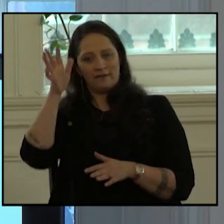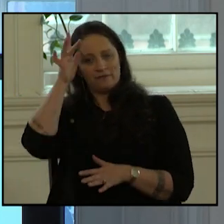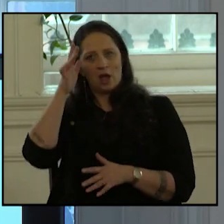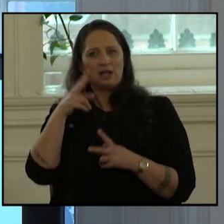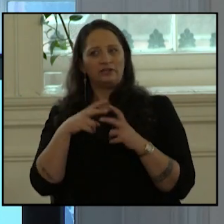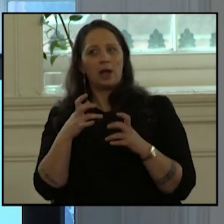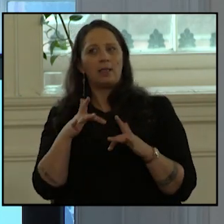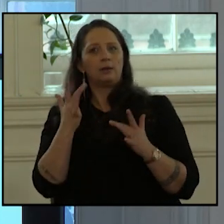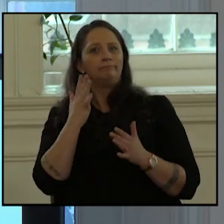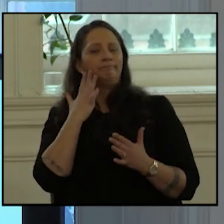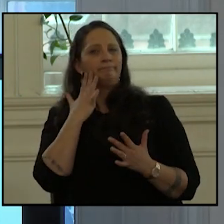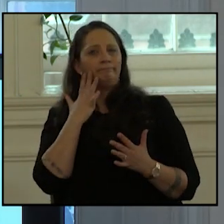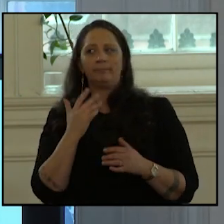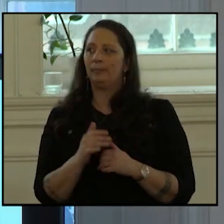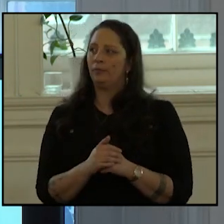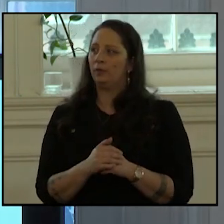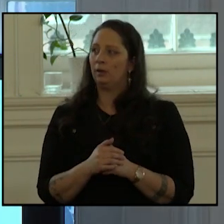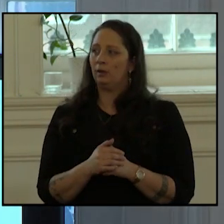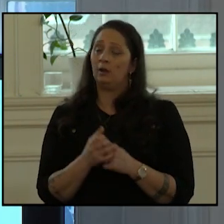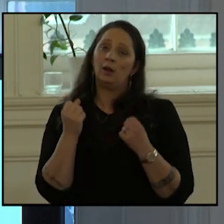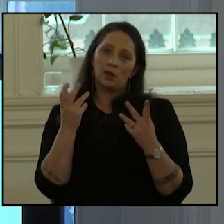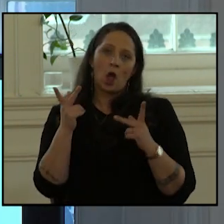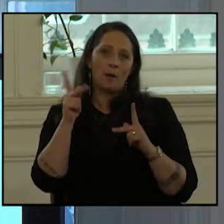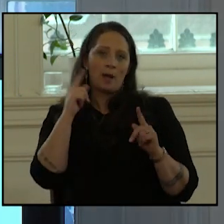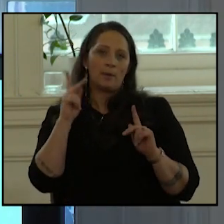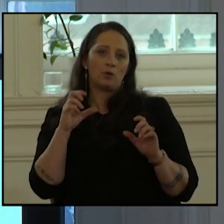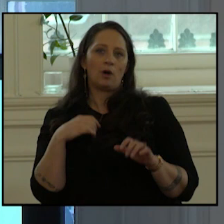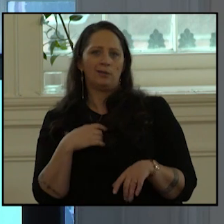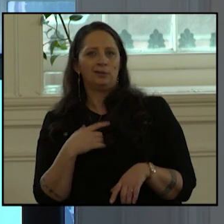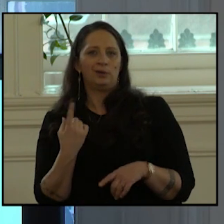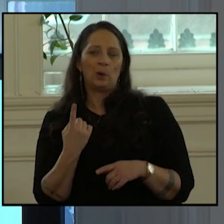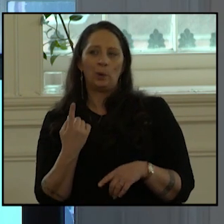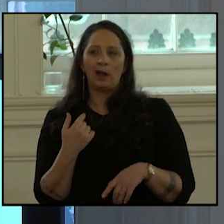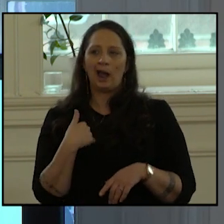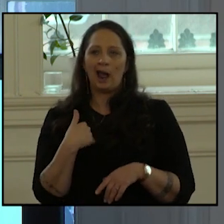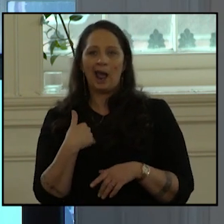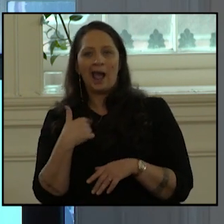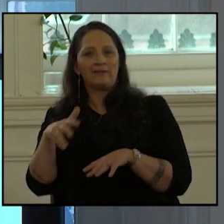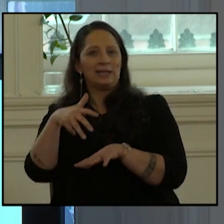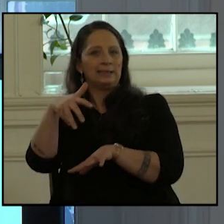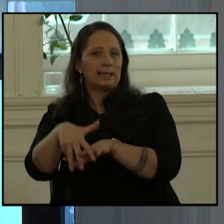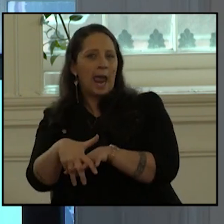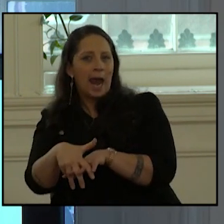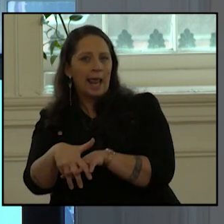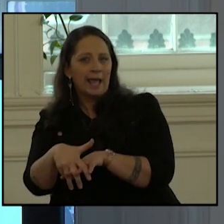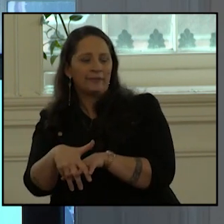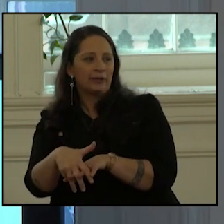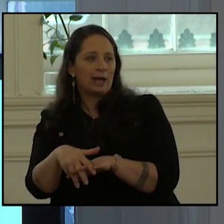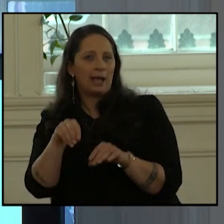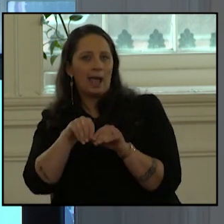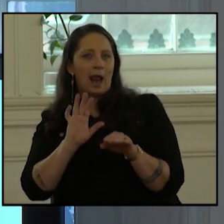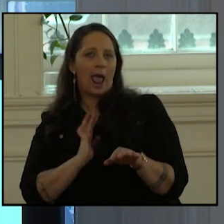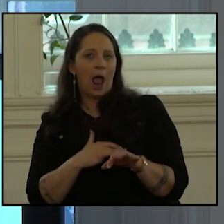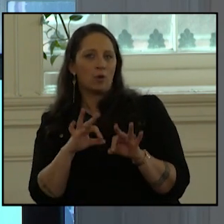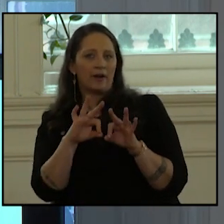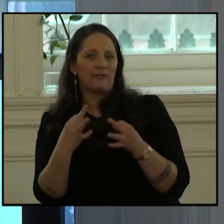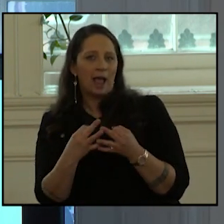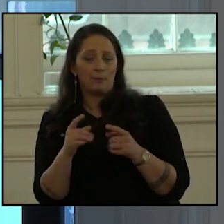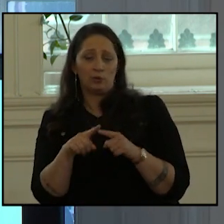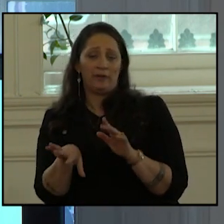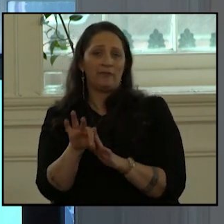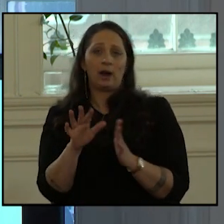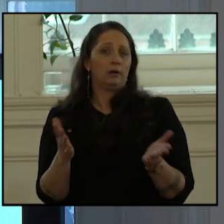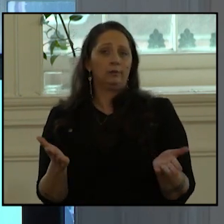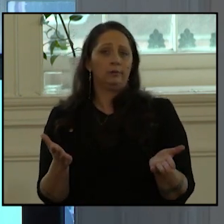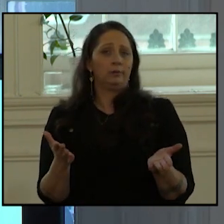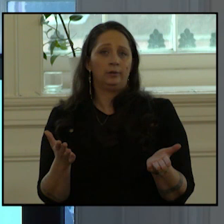skin, and we would, and probably a lot of black people do this, we were like, oh, we probably have Native American in our family, only to discover,